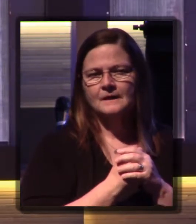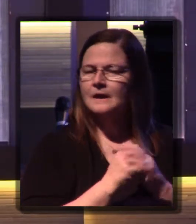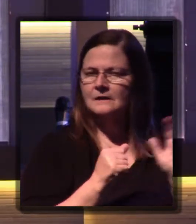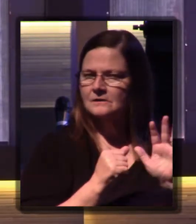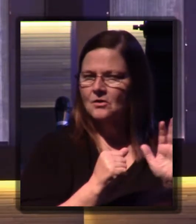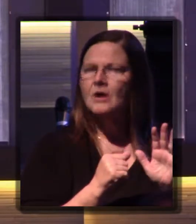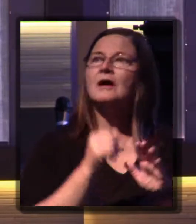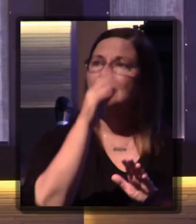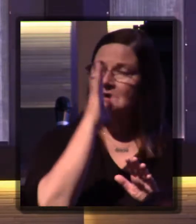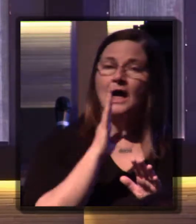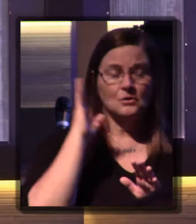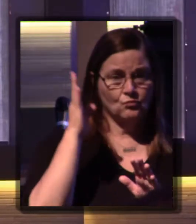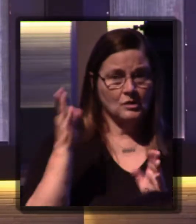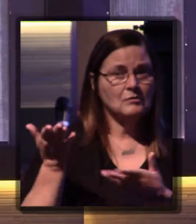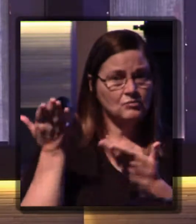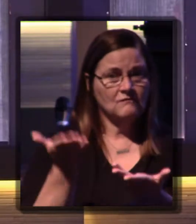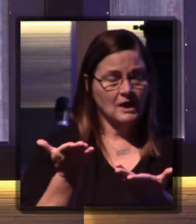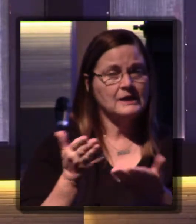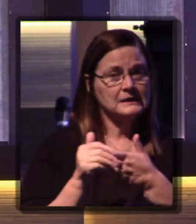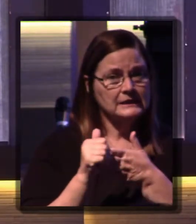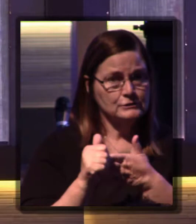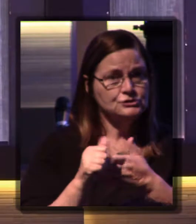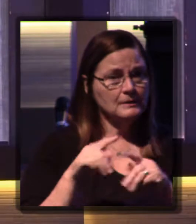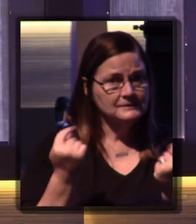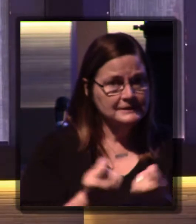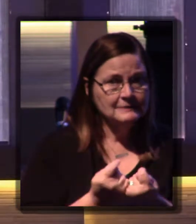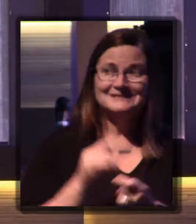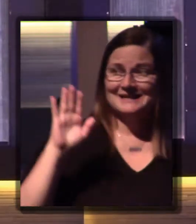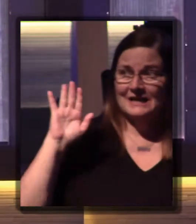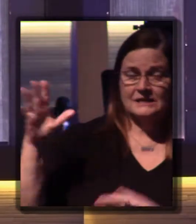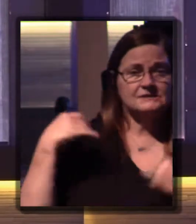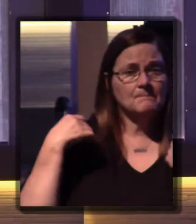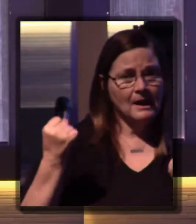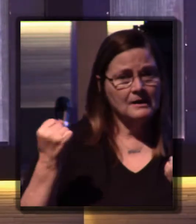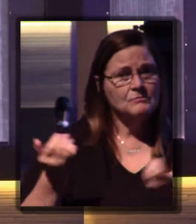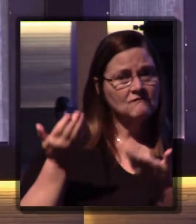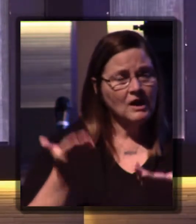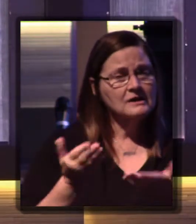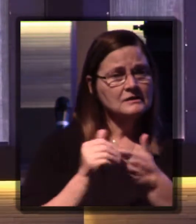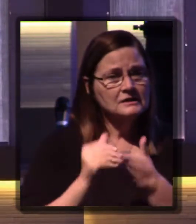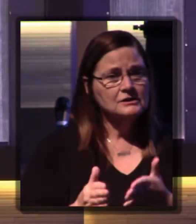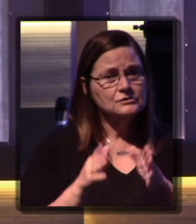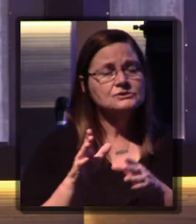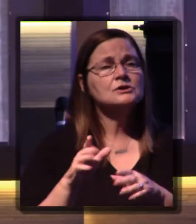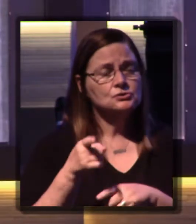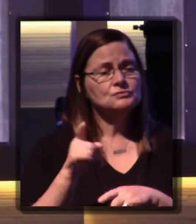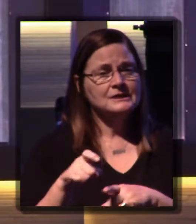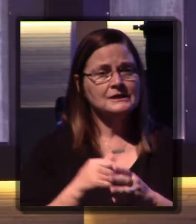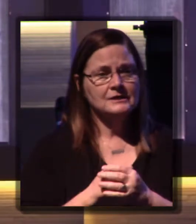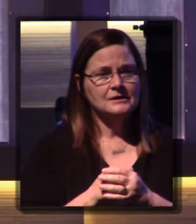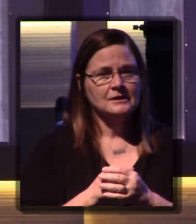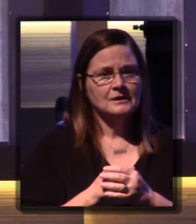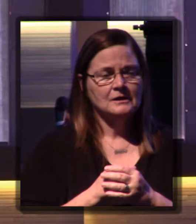He is saying, no, God is going to provide a leadership team. It's his might that will provide the leaders that you need